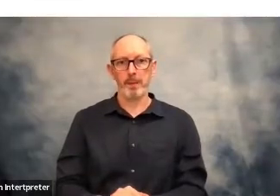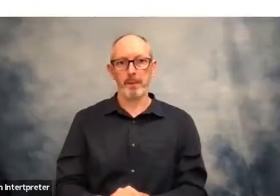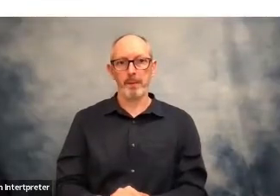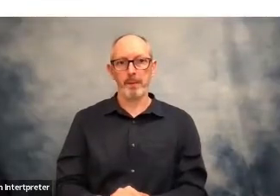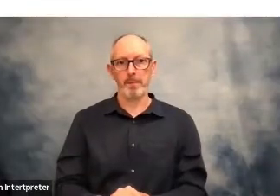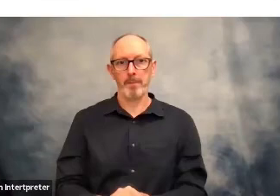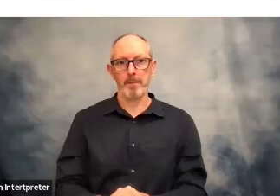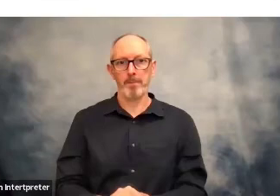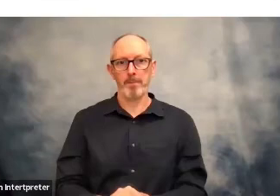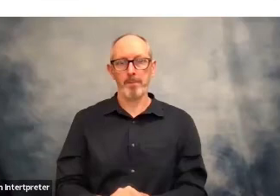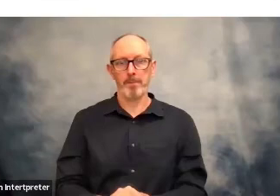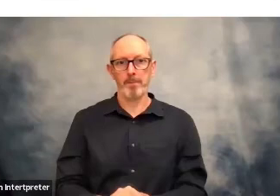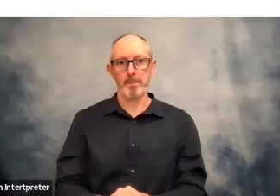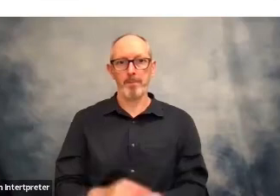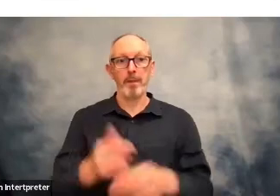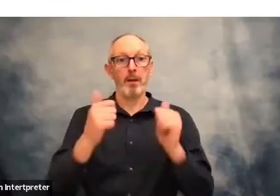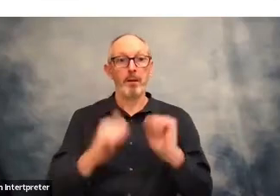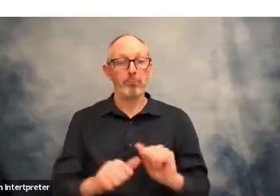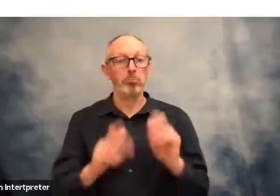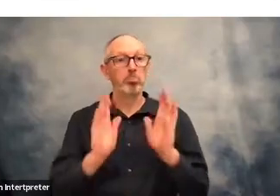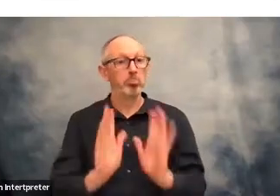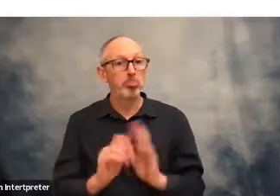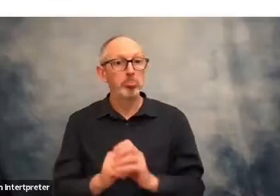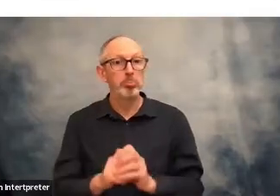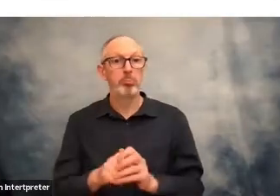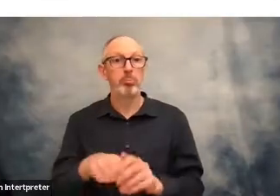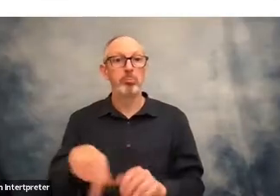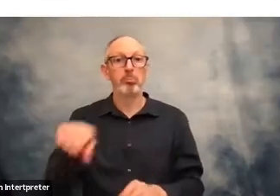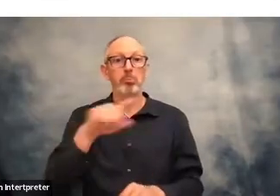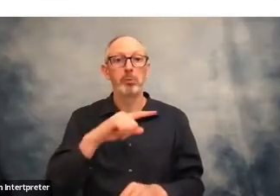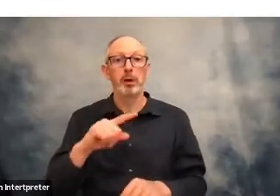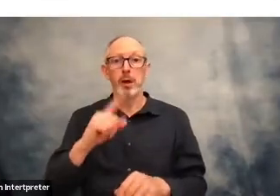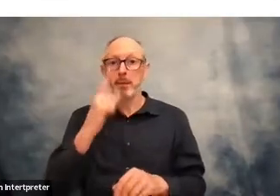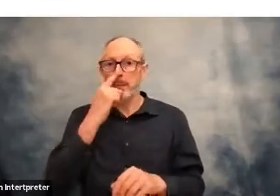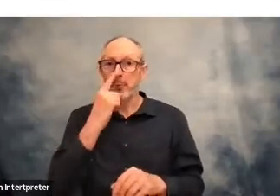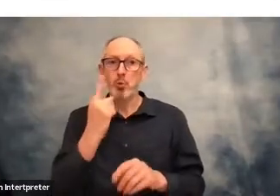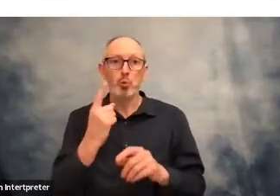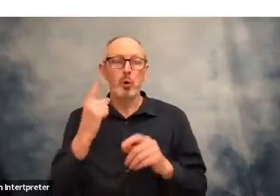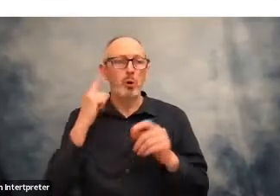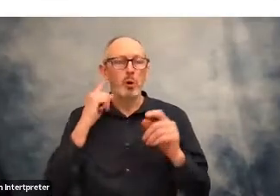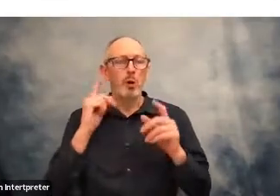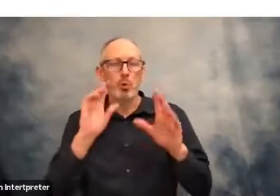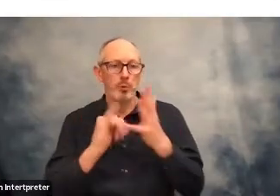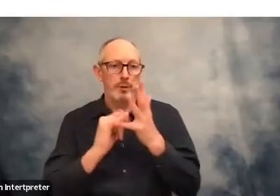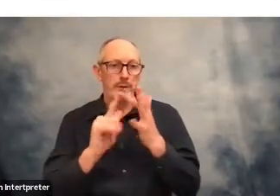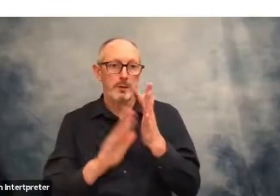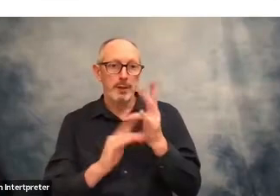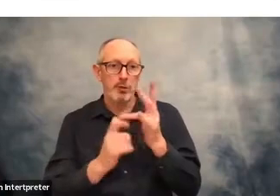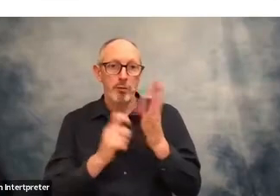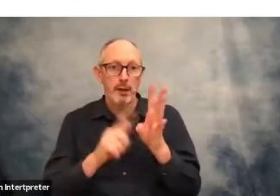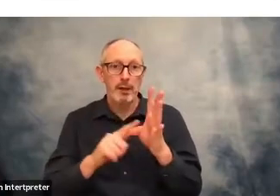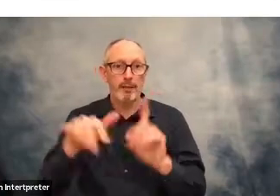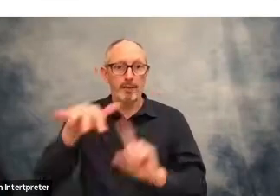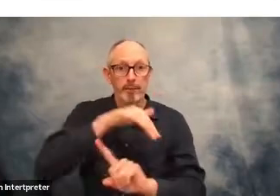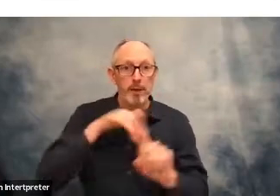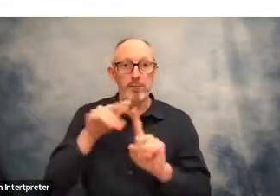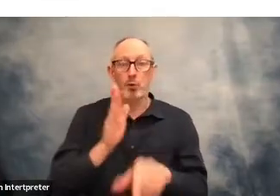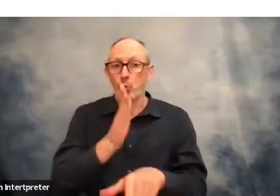Let's see the love for these founders who are mapping the sensory environments, enabling phone calls, speech, and safety alerts. If you